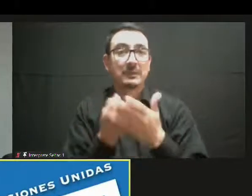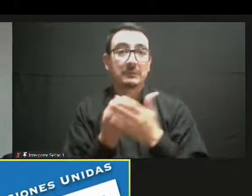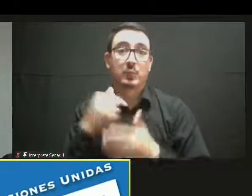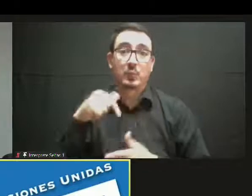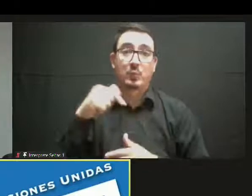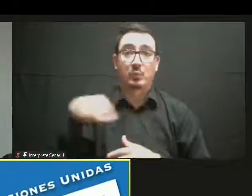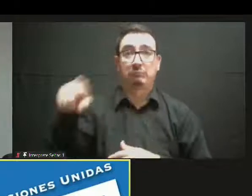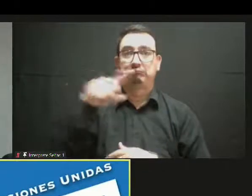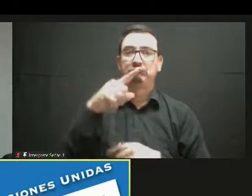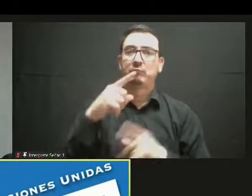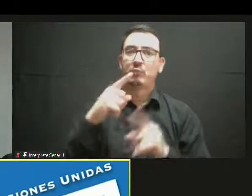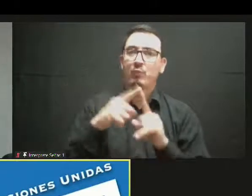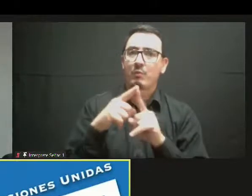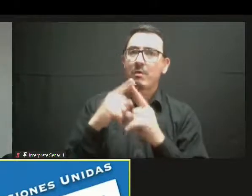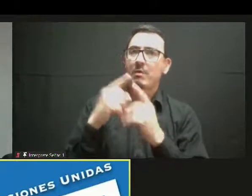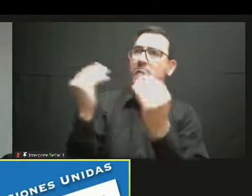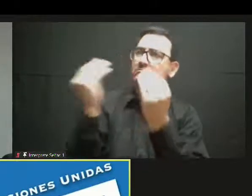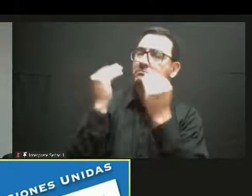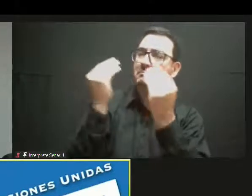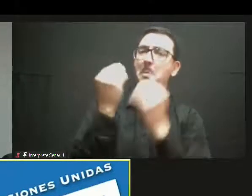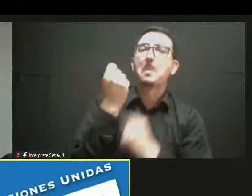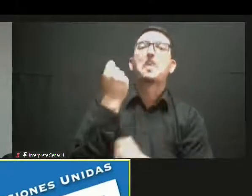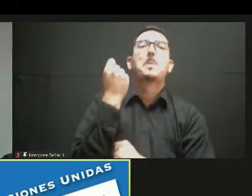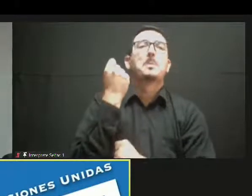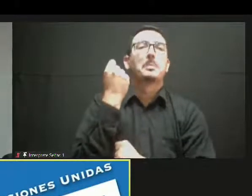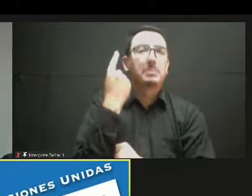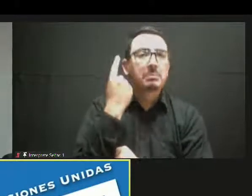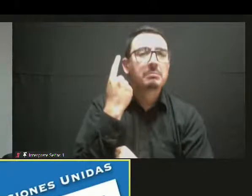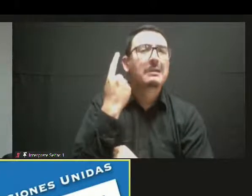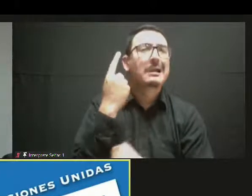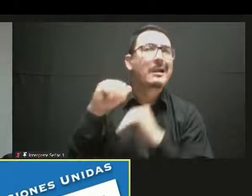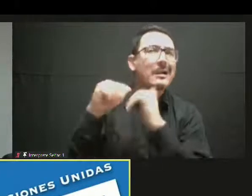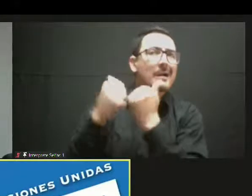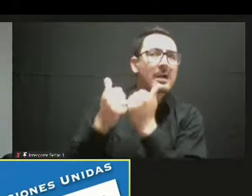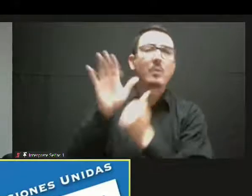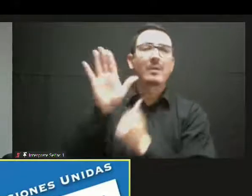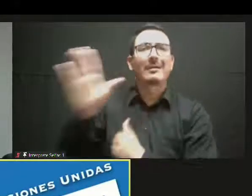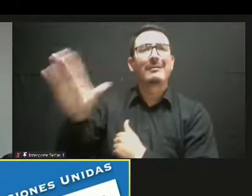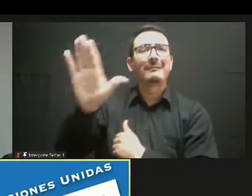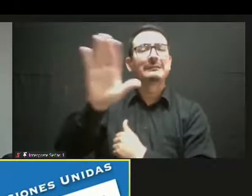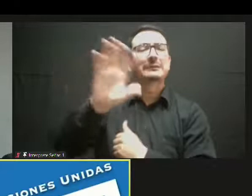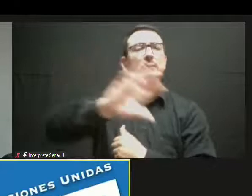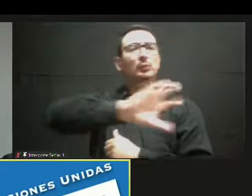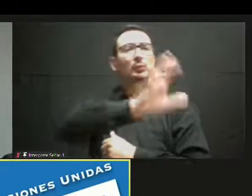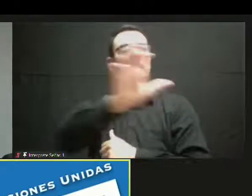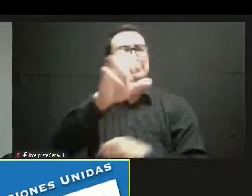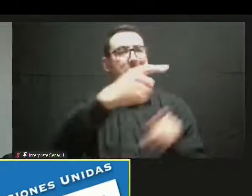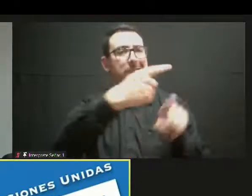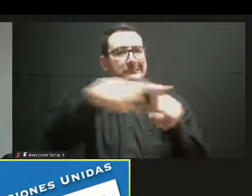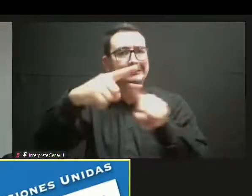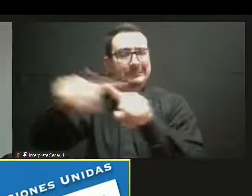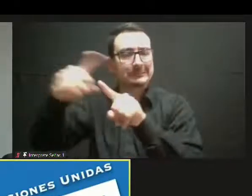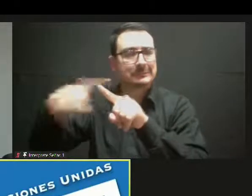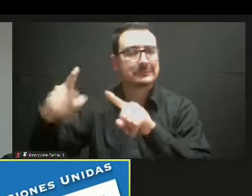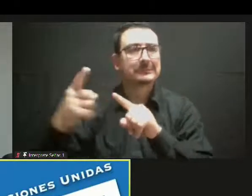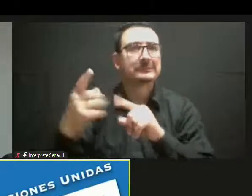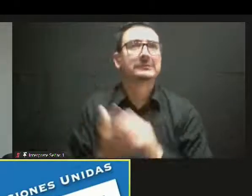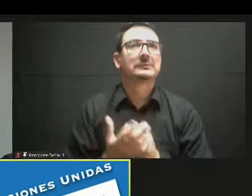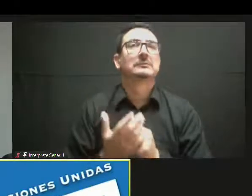different developing regions, both from Latin America, from Asia, and also from Africa, regarding the